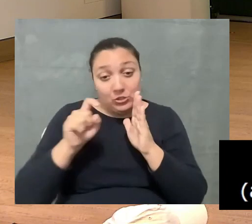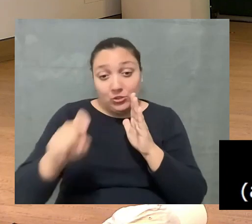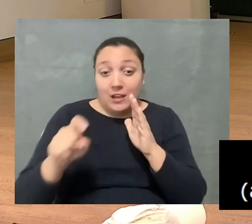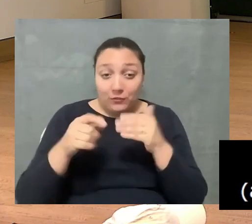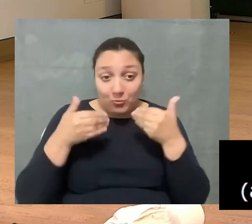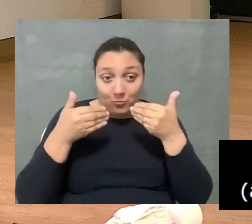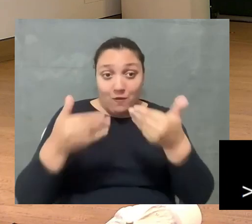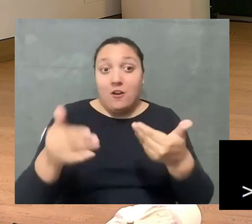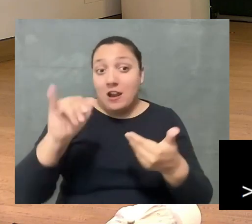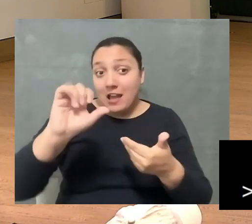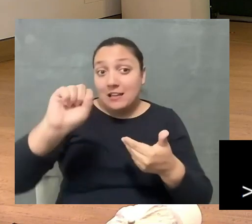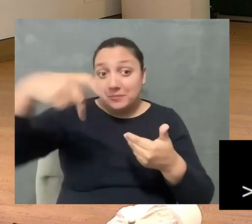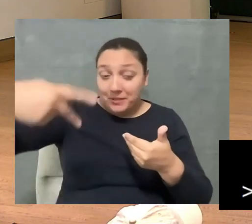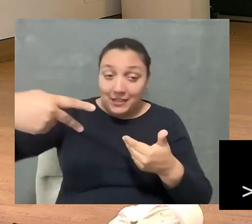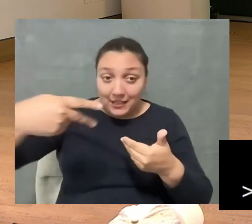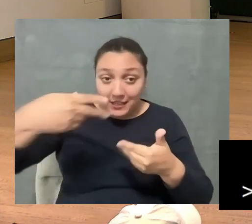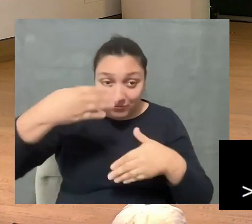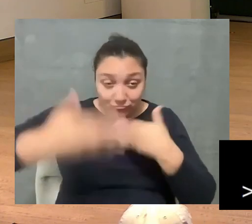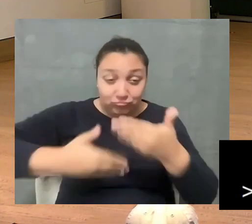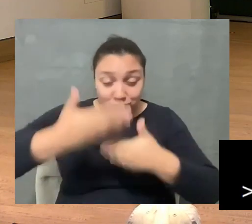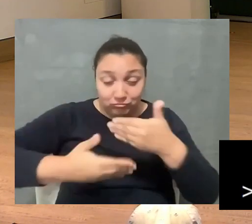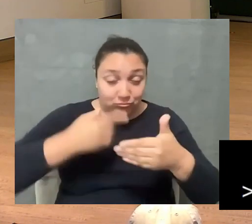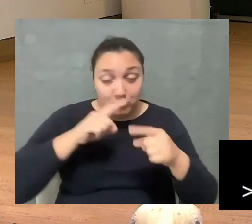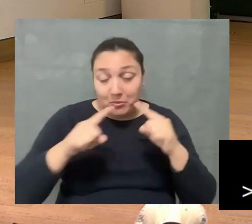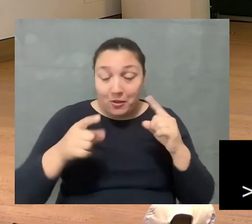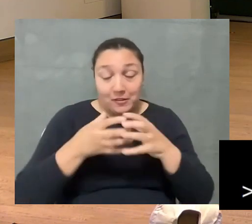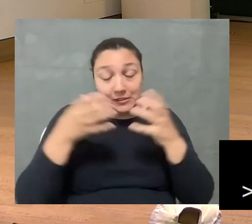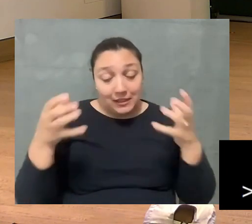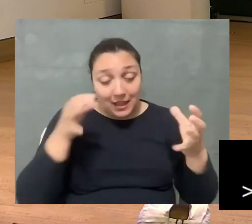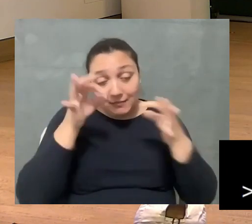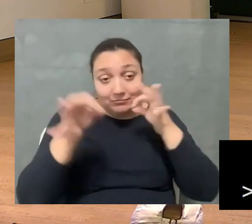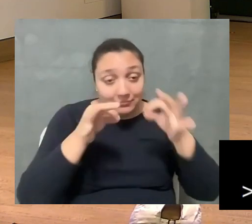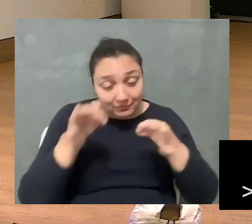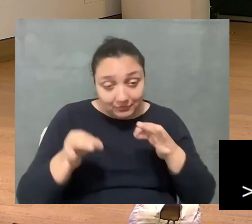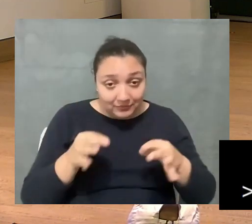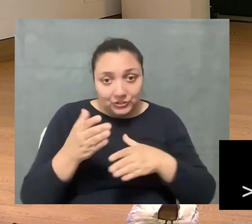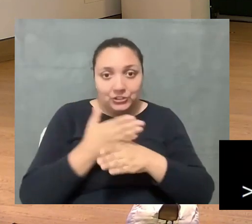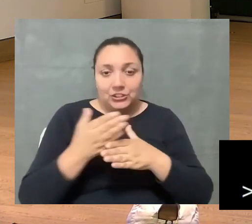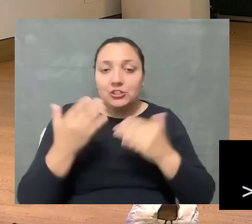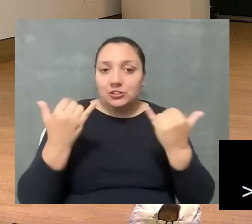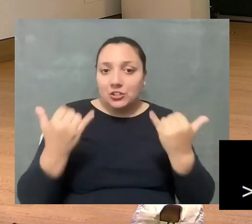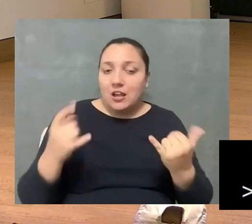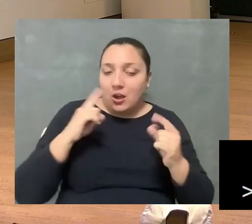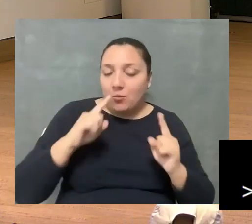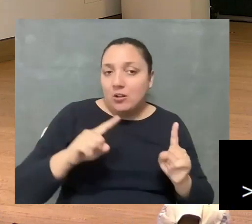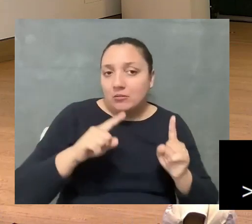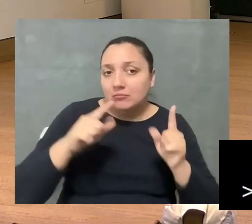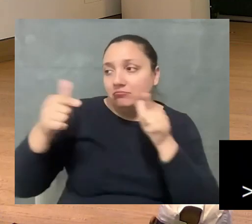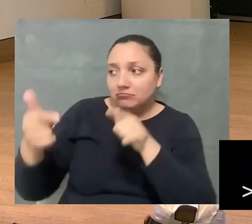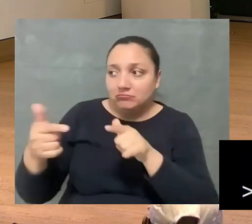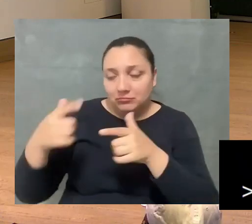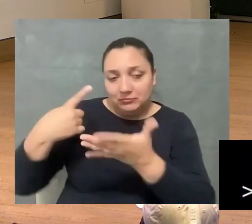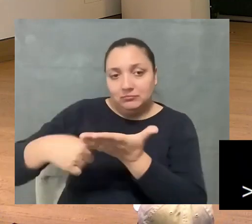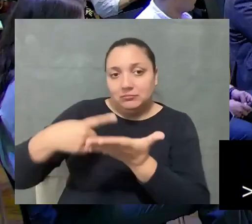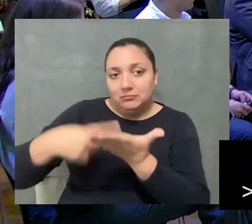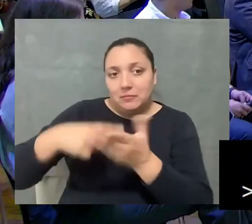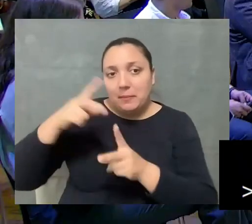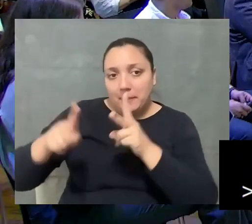there's so much to share. Let's go to People's Choice Communications.